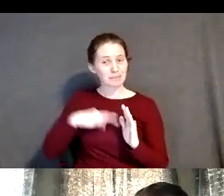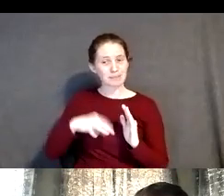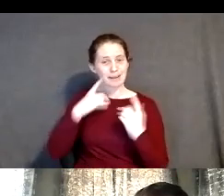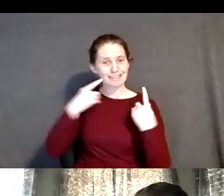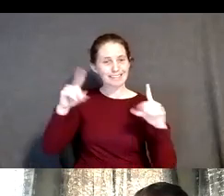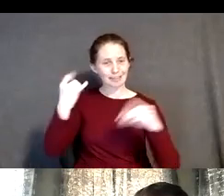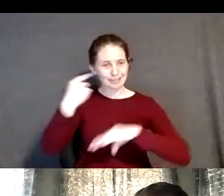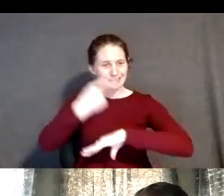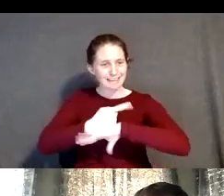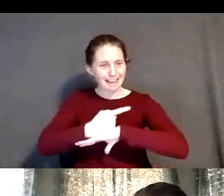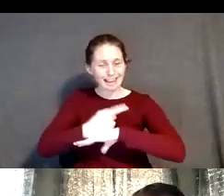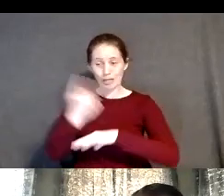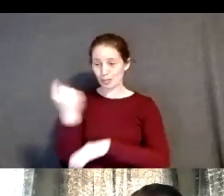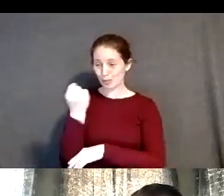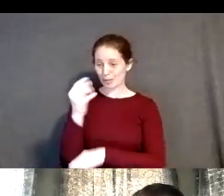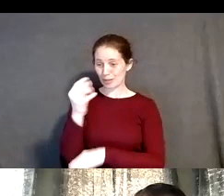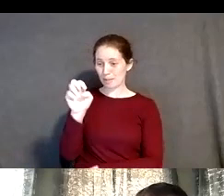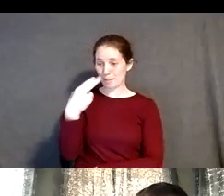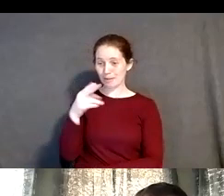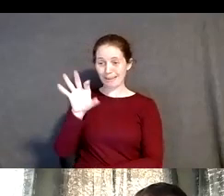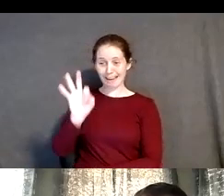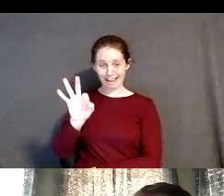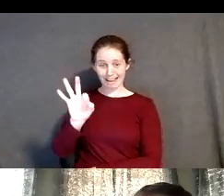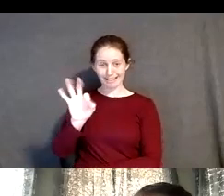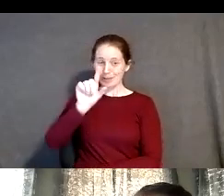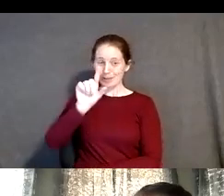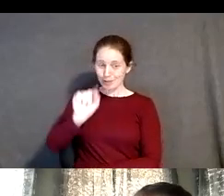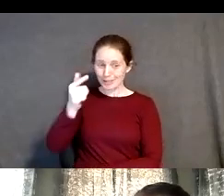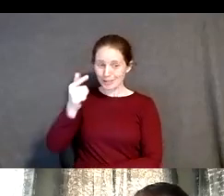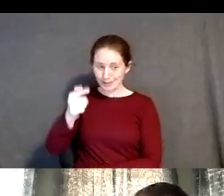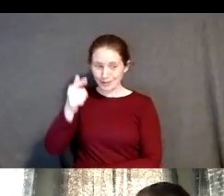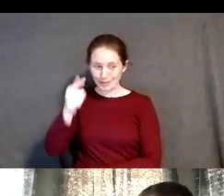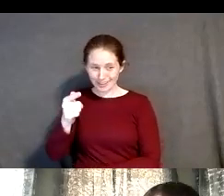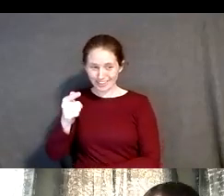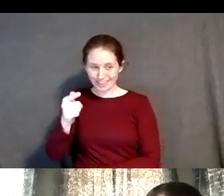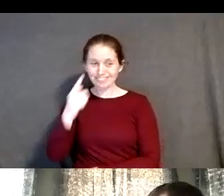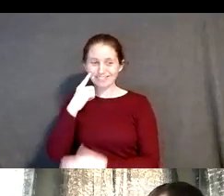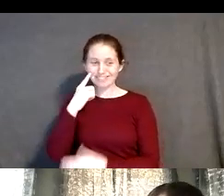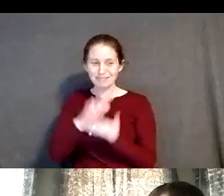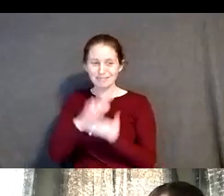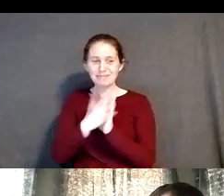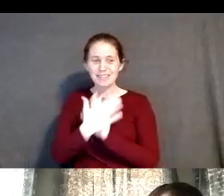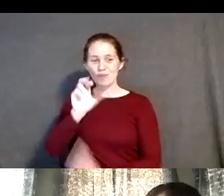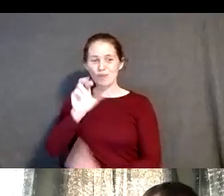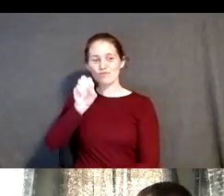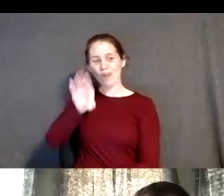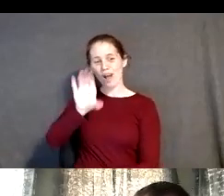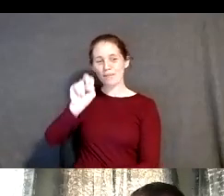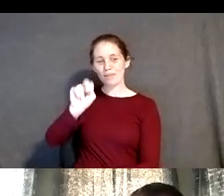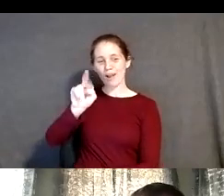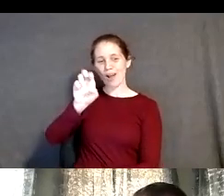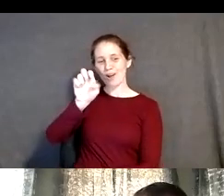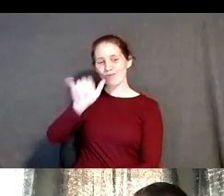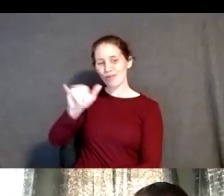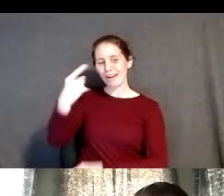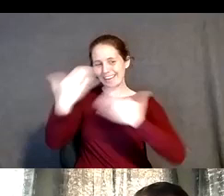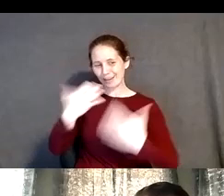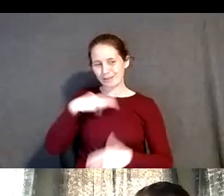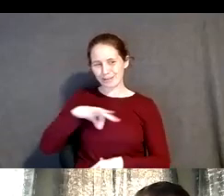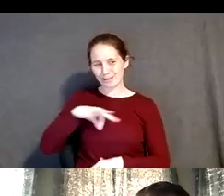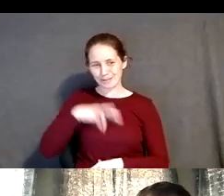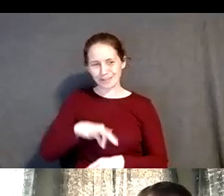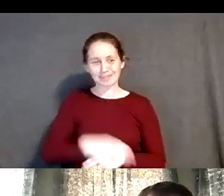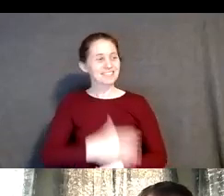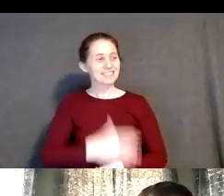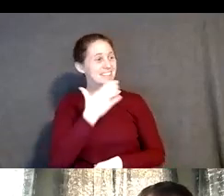today, Tuesday, March the 9th, 2021, to be Rob Conroy Day in the city of Pittsburgh.